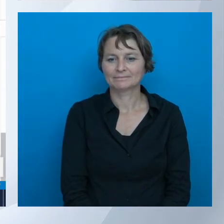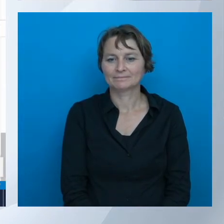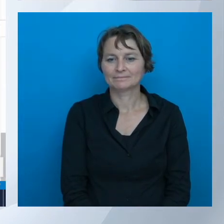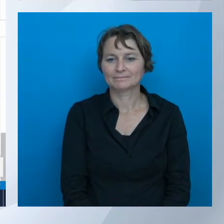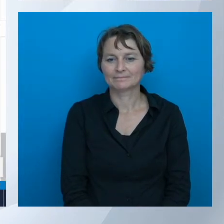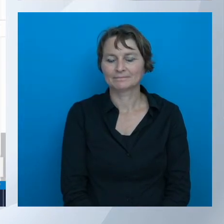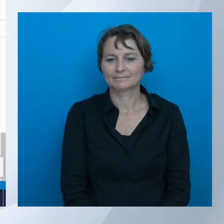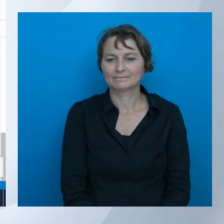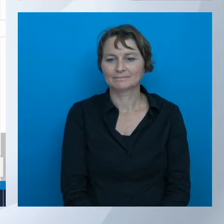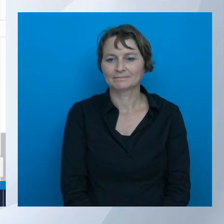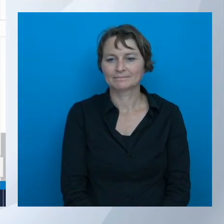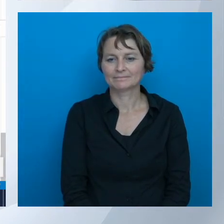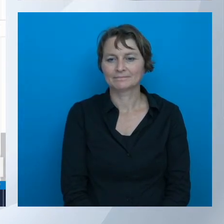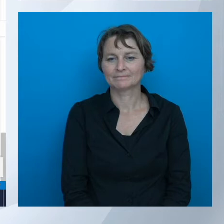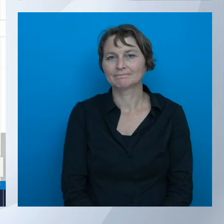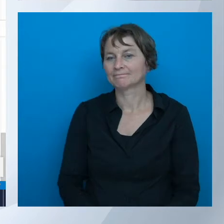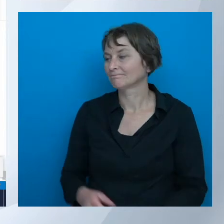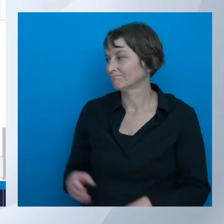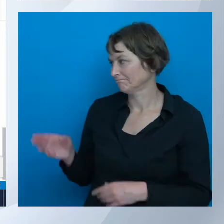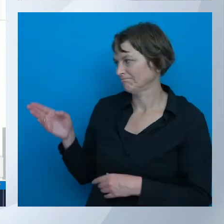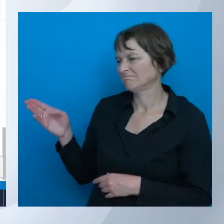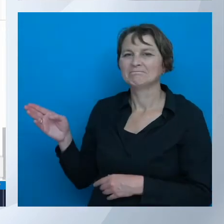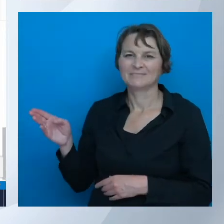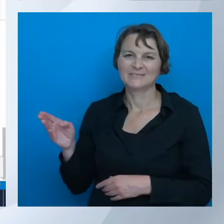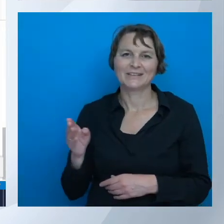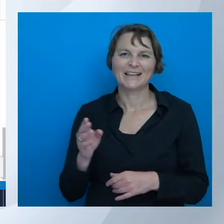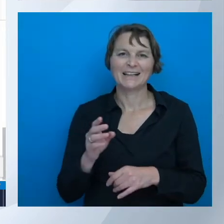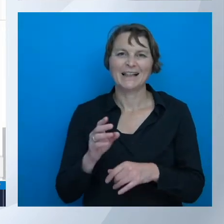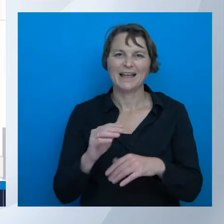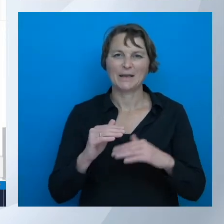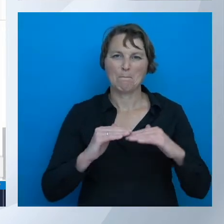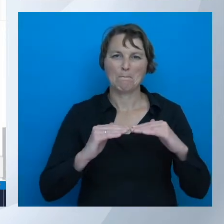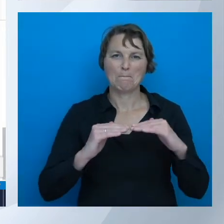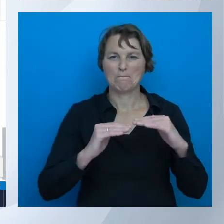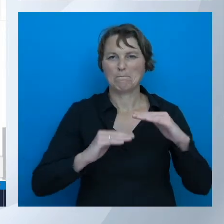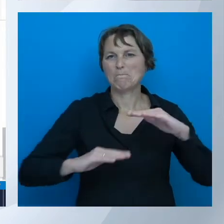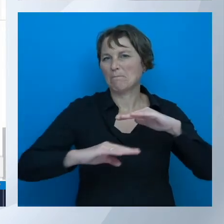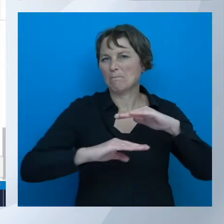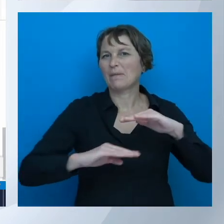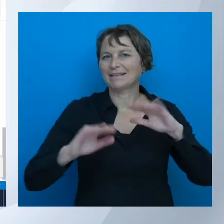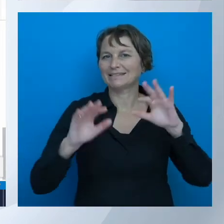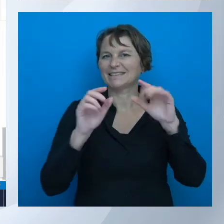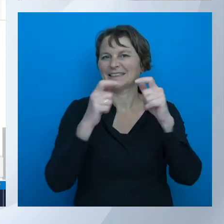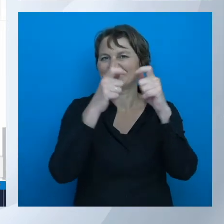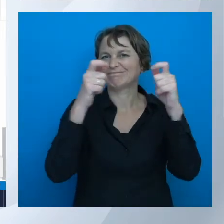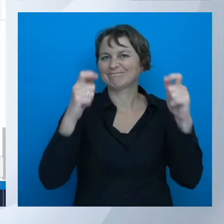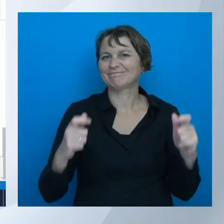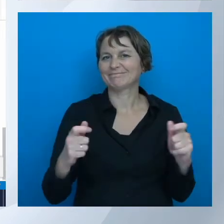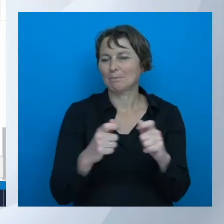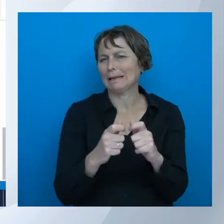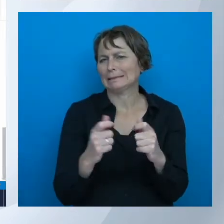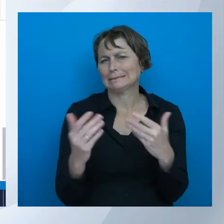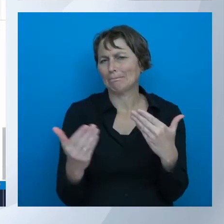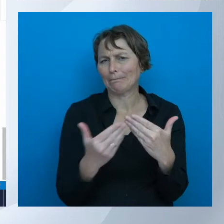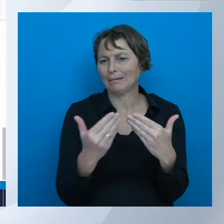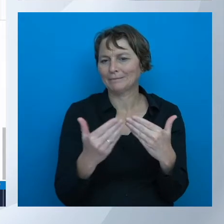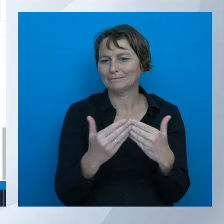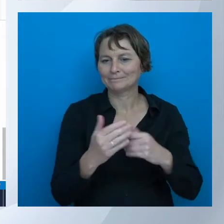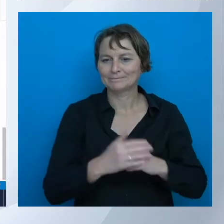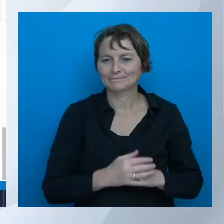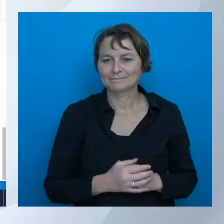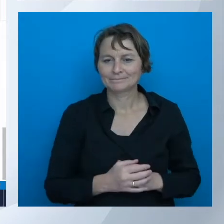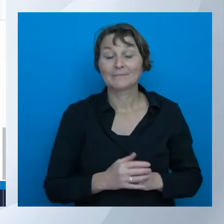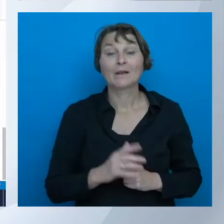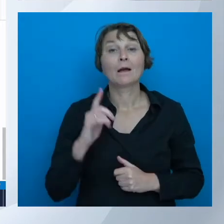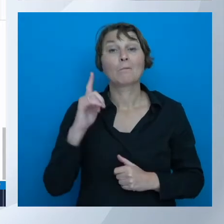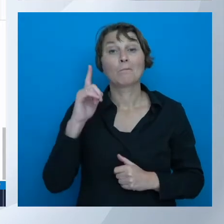well, default template, so to say, a sample, and whoops, let me do yarn start to start everything.